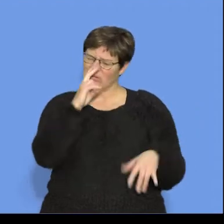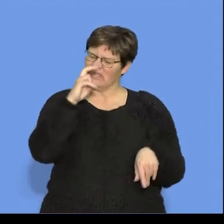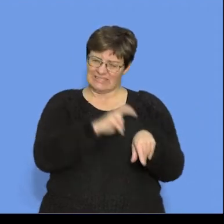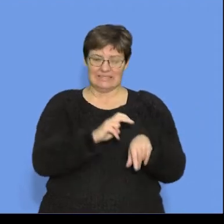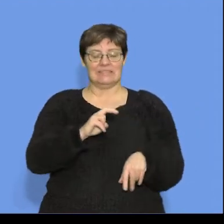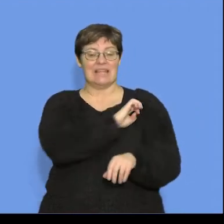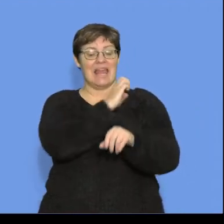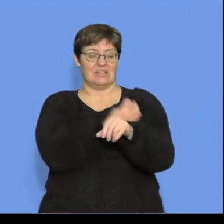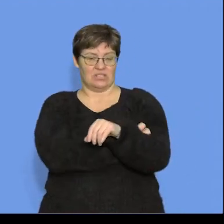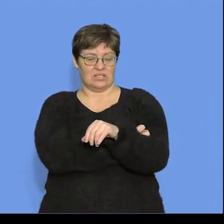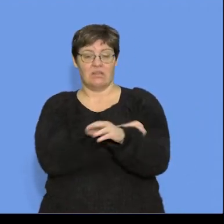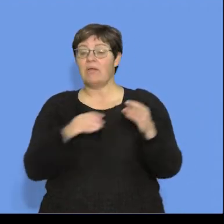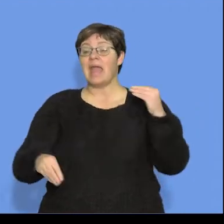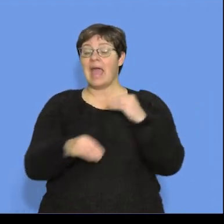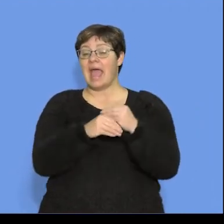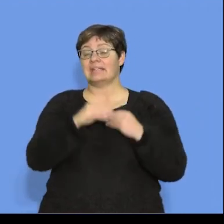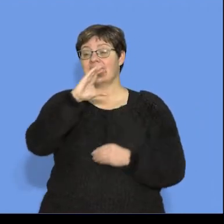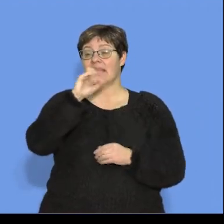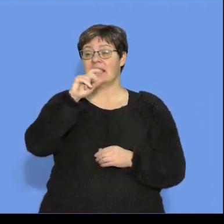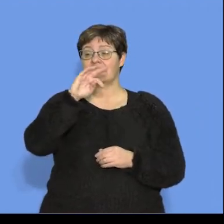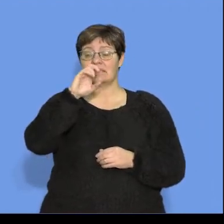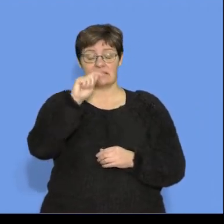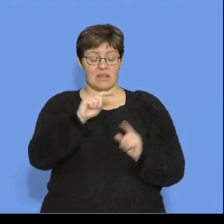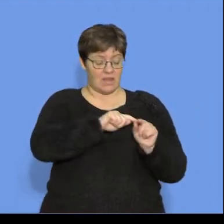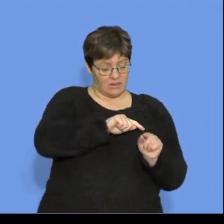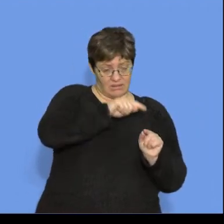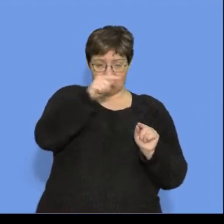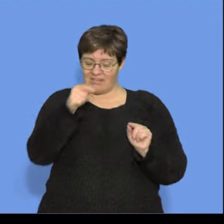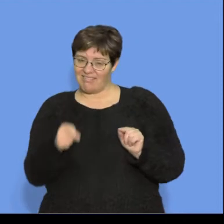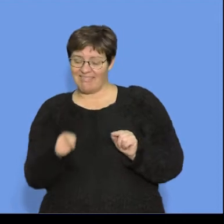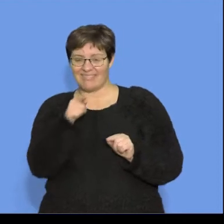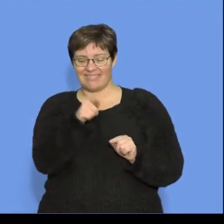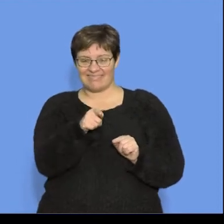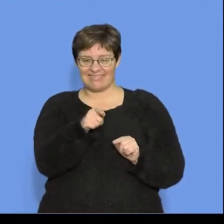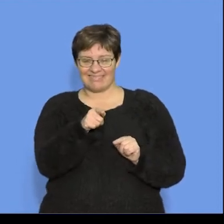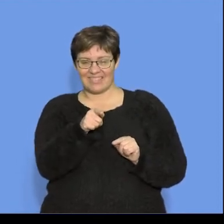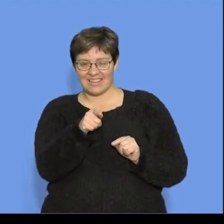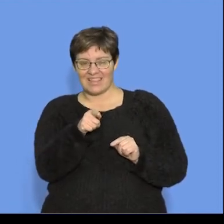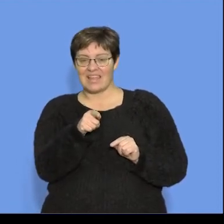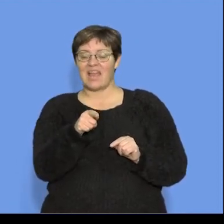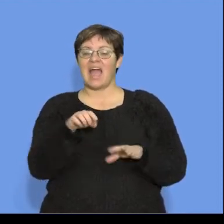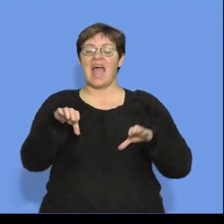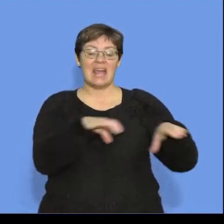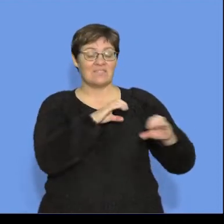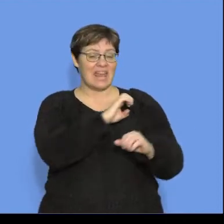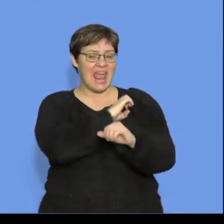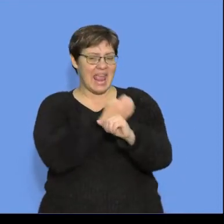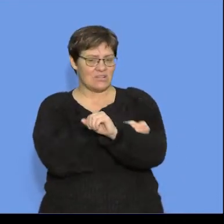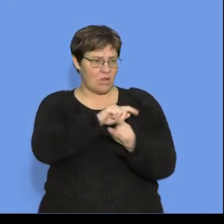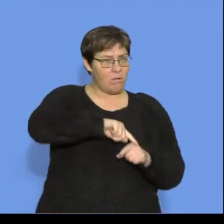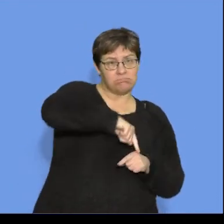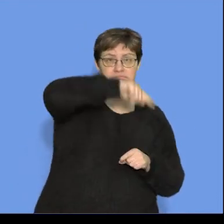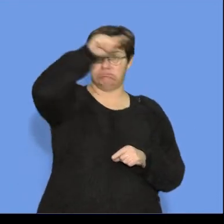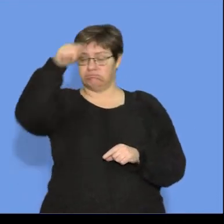there. But if we add a catalyst, there's the activated complex. The activated energy, which was all of